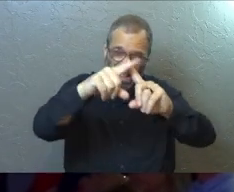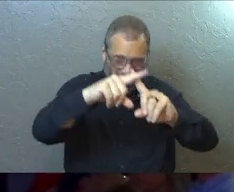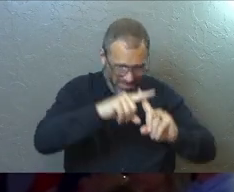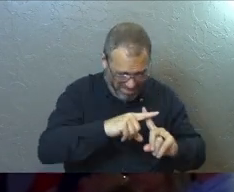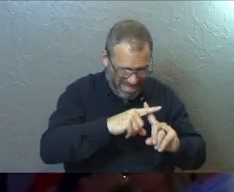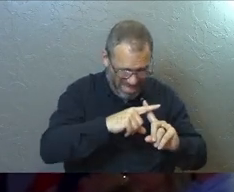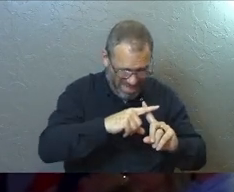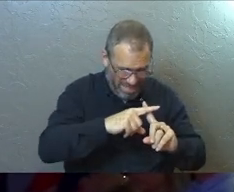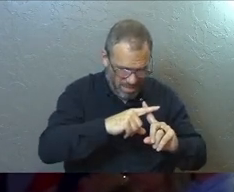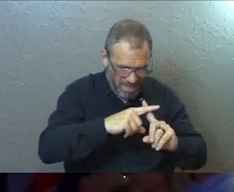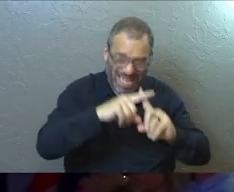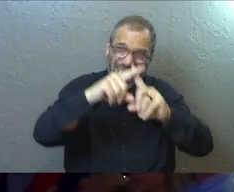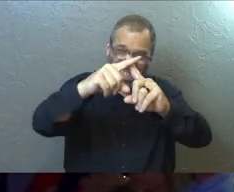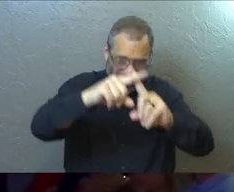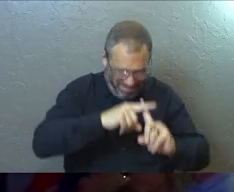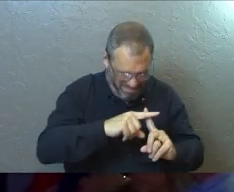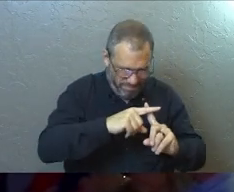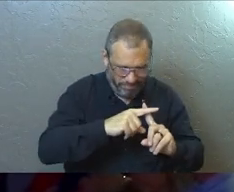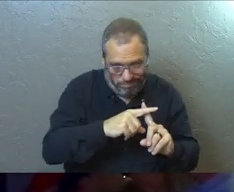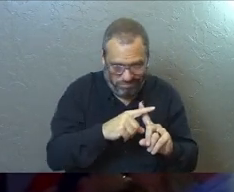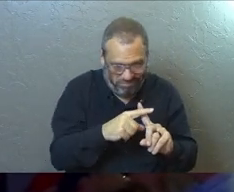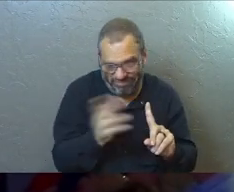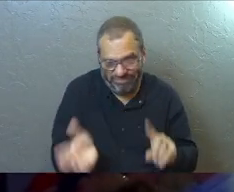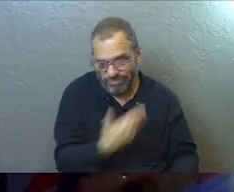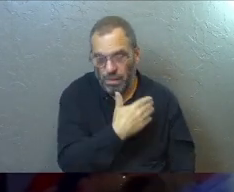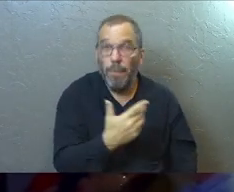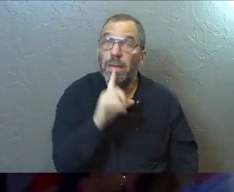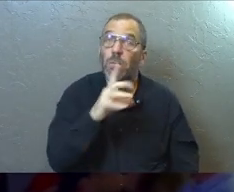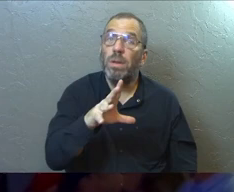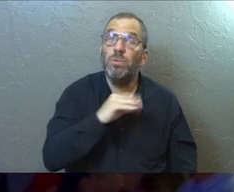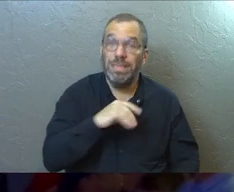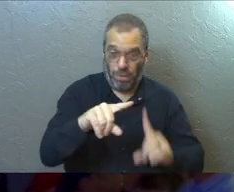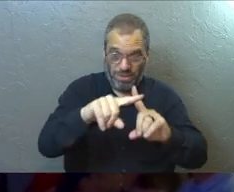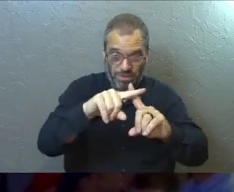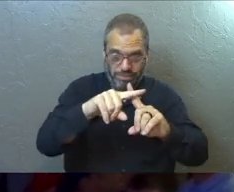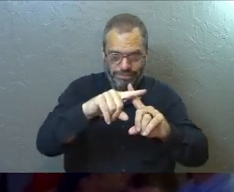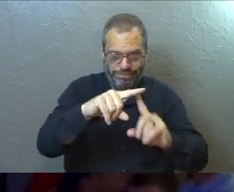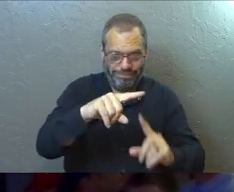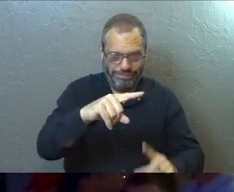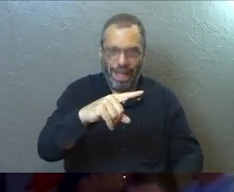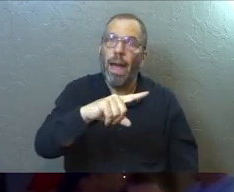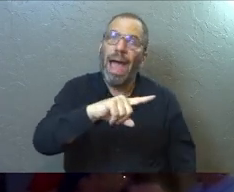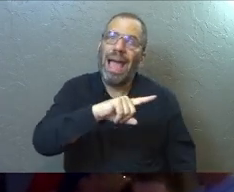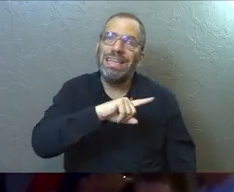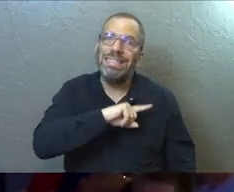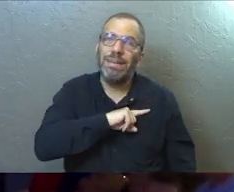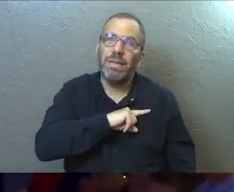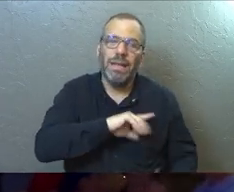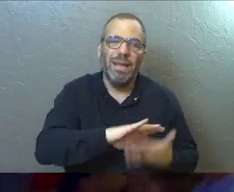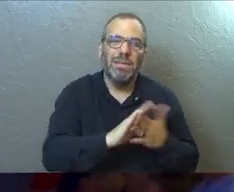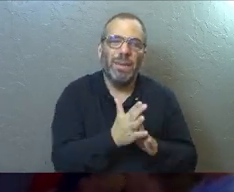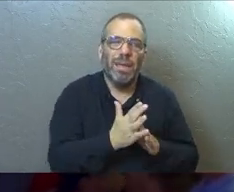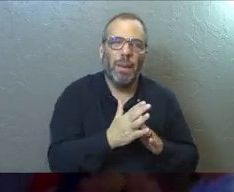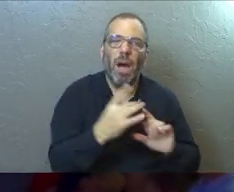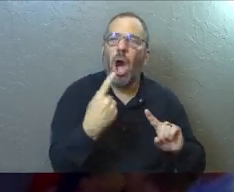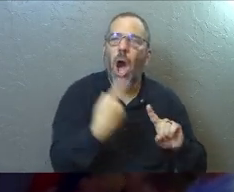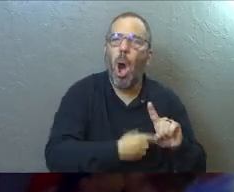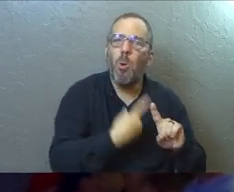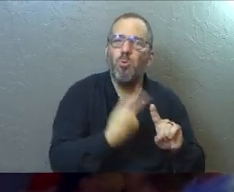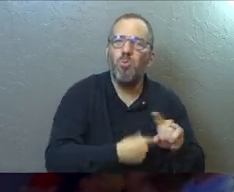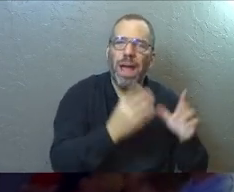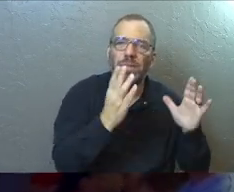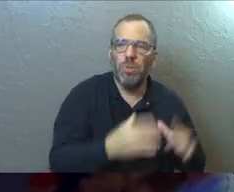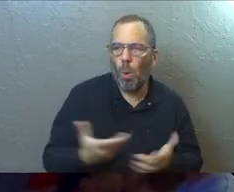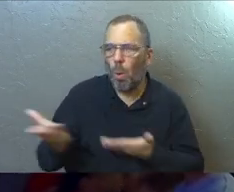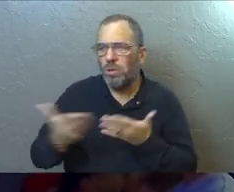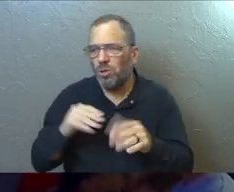And this might be why. Because maybe what you took on was what it was to be a tenant in the king's house or a servant